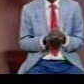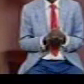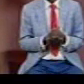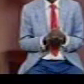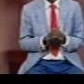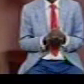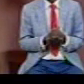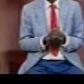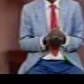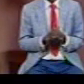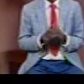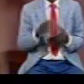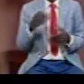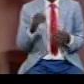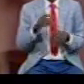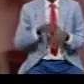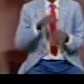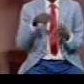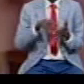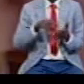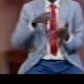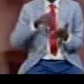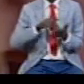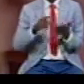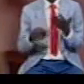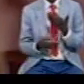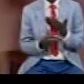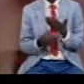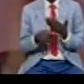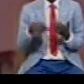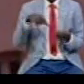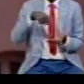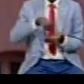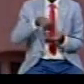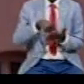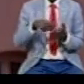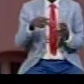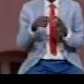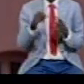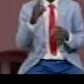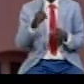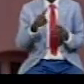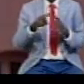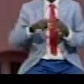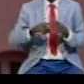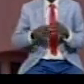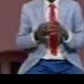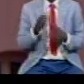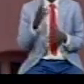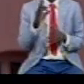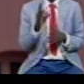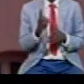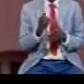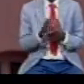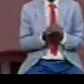the time this crusade started, this one we're having. All right, thank you. God bless you.